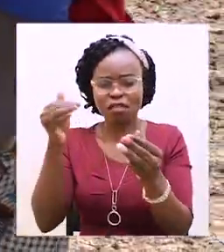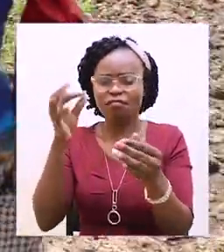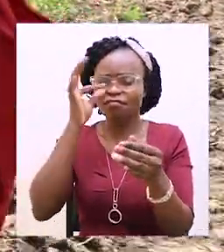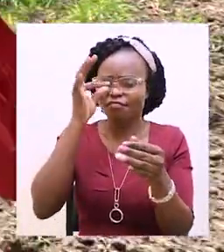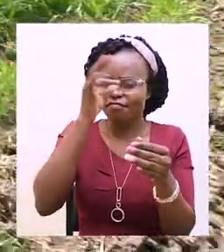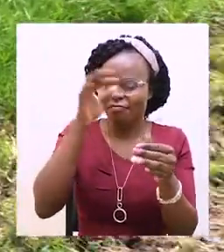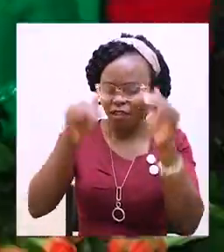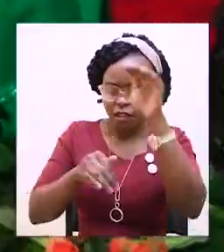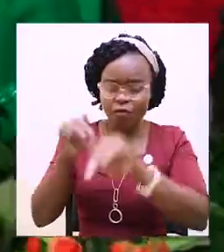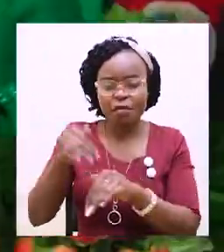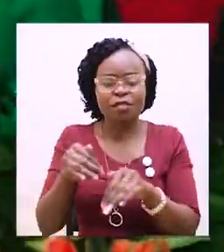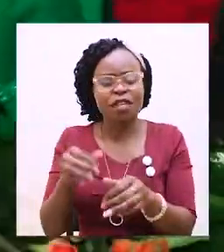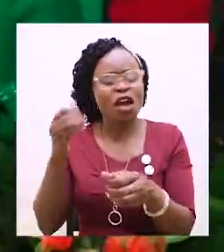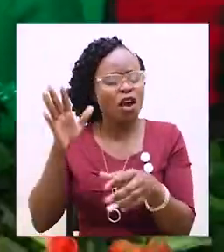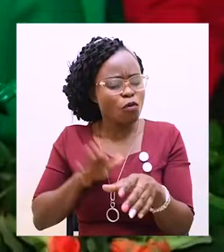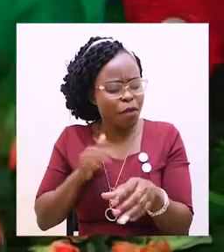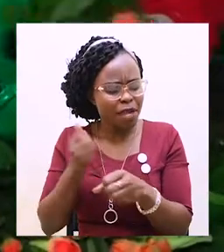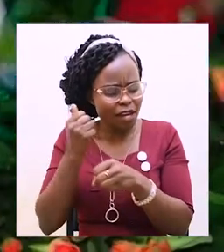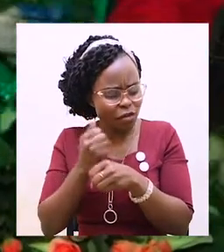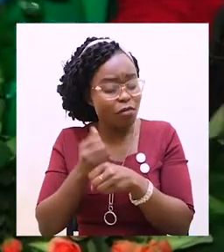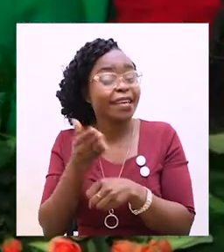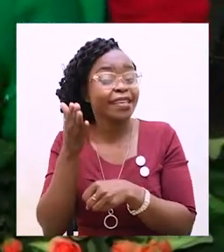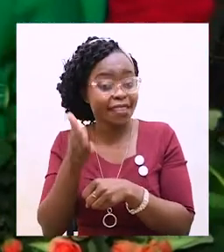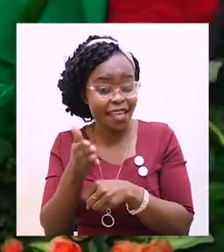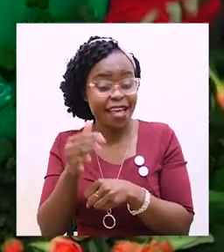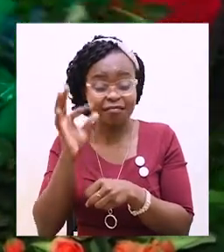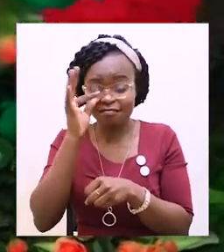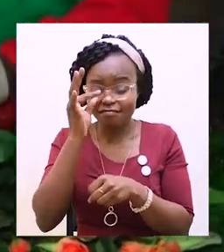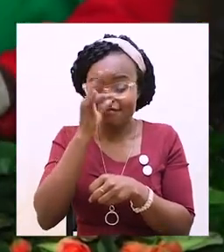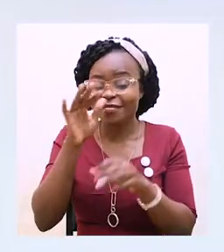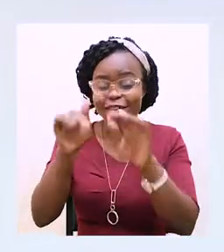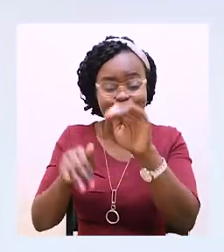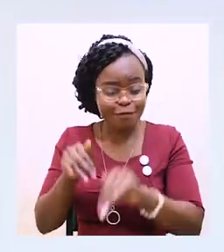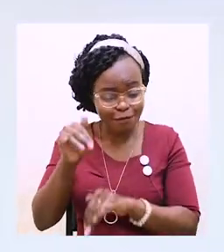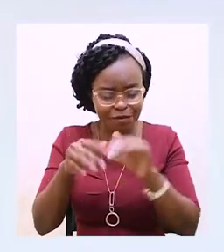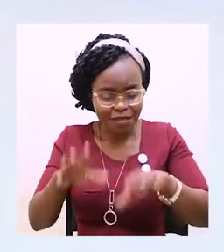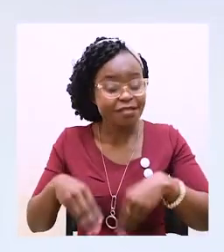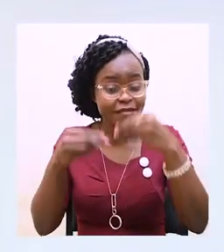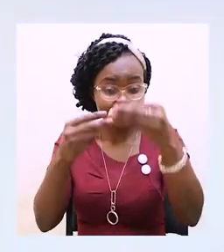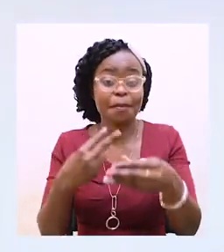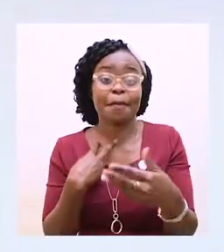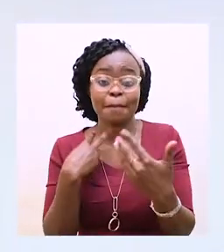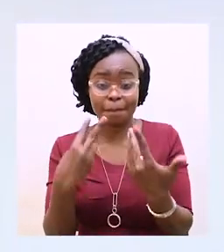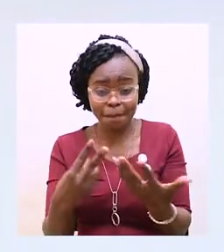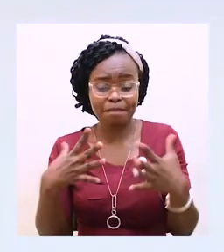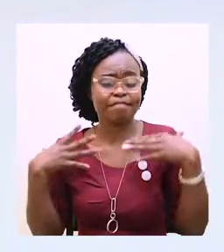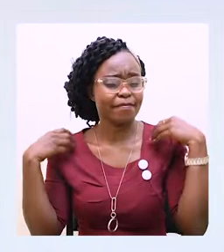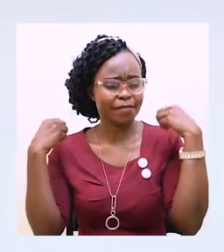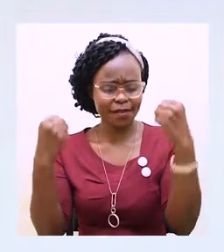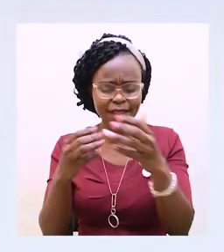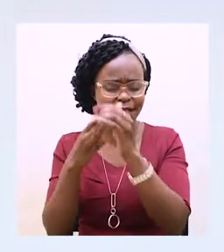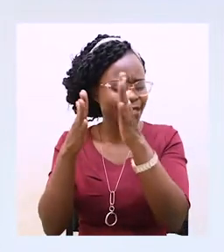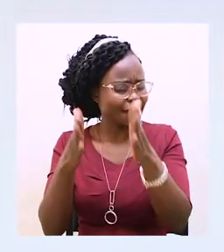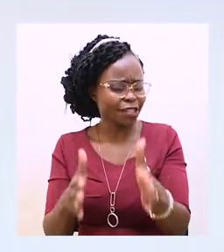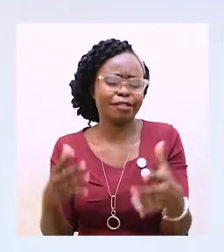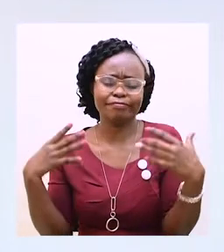the women who are working in the flower farms in this country, and being able to give them a voice, strengthening their leadership